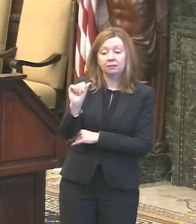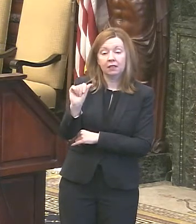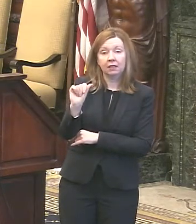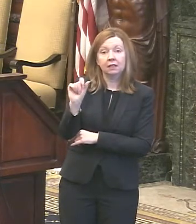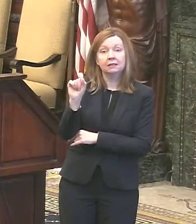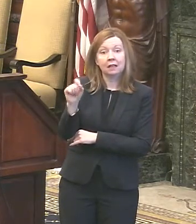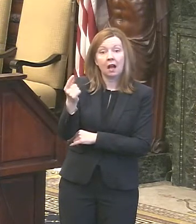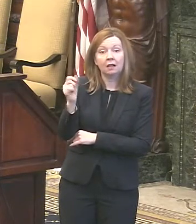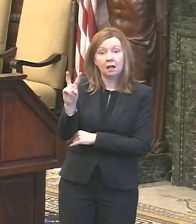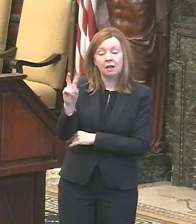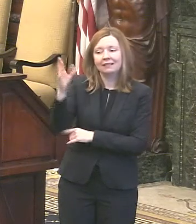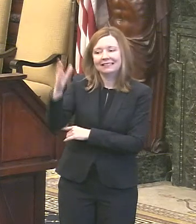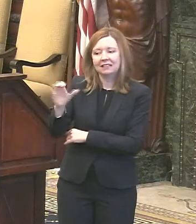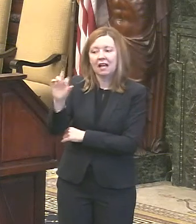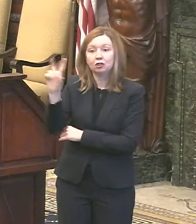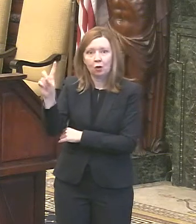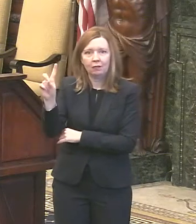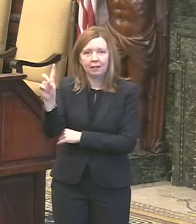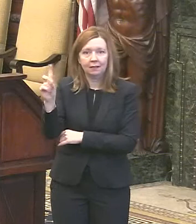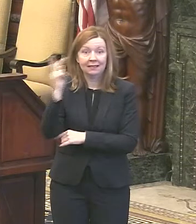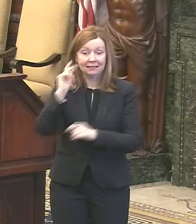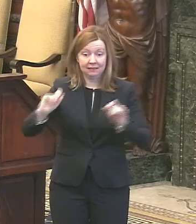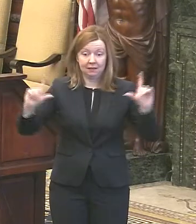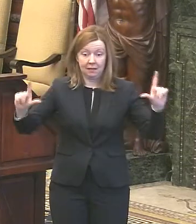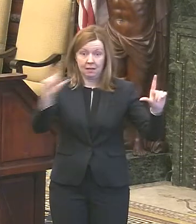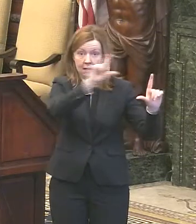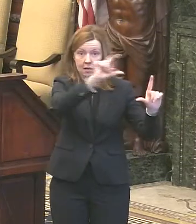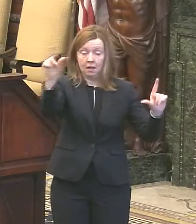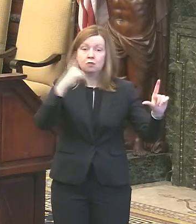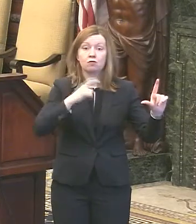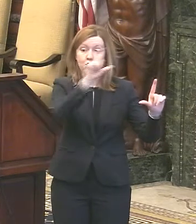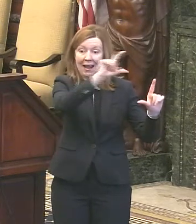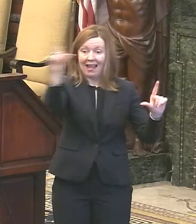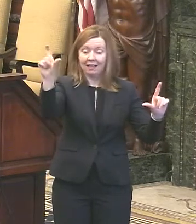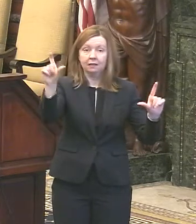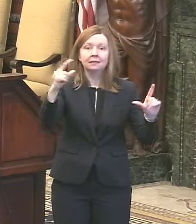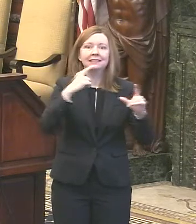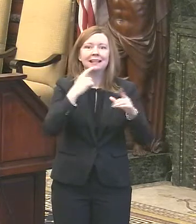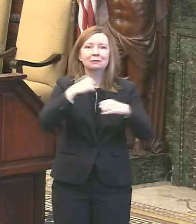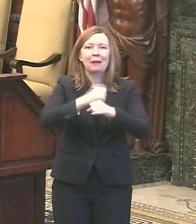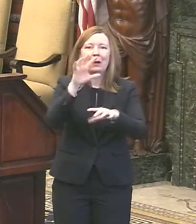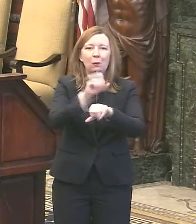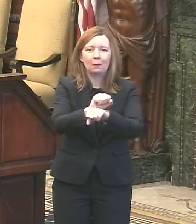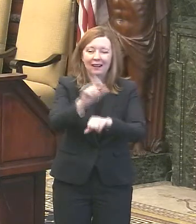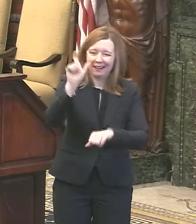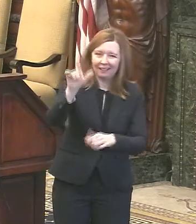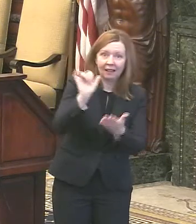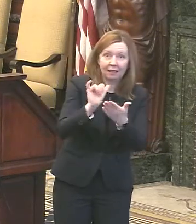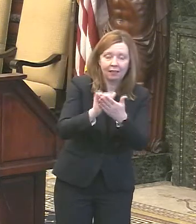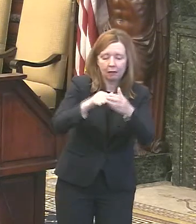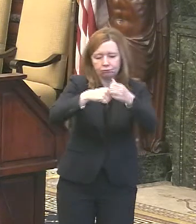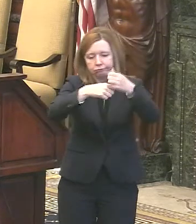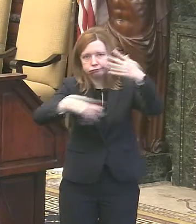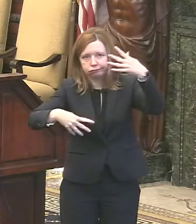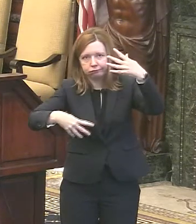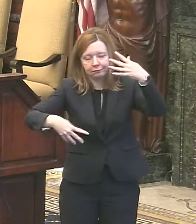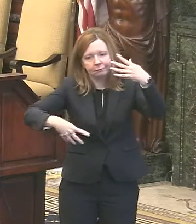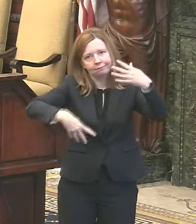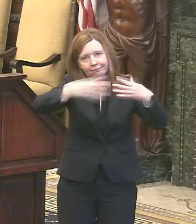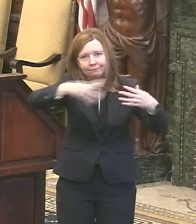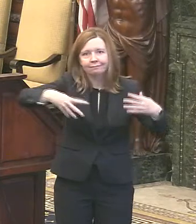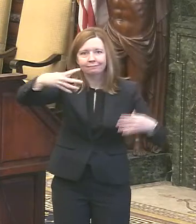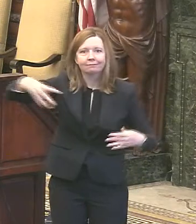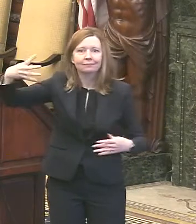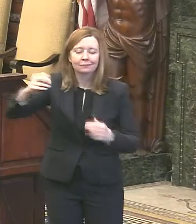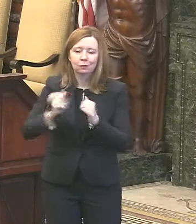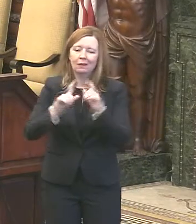www.phila.gov/COVID, there's a red banner at the top. If you click on Get an Appointment, it'll take you to a new page with a list of these city-run clinics and